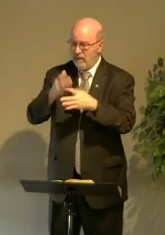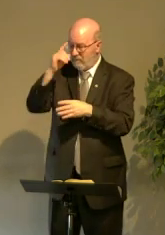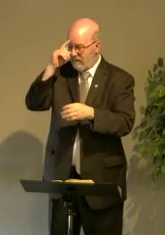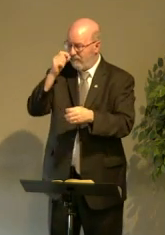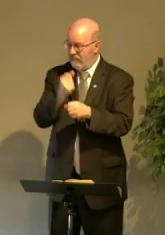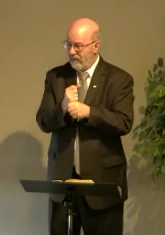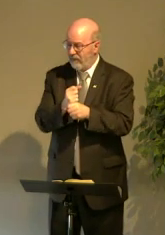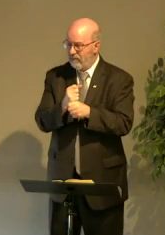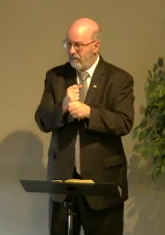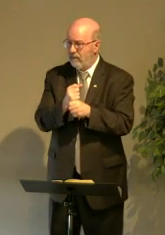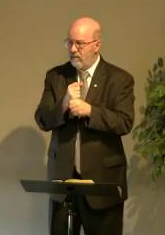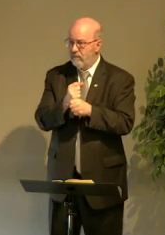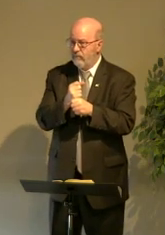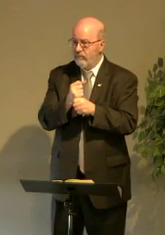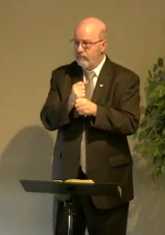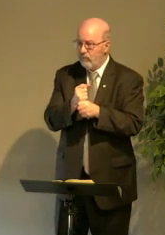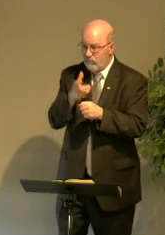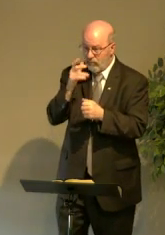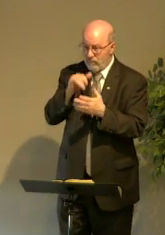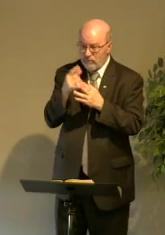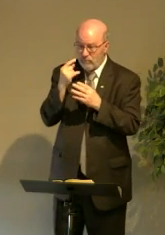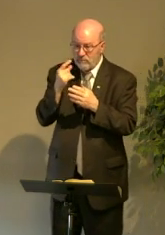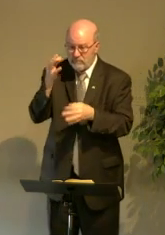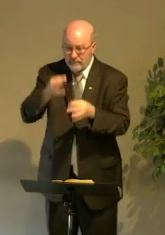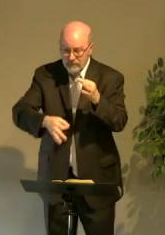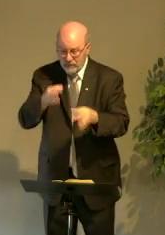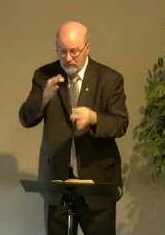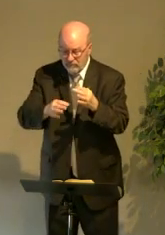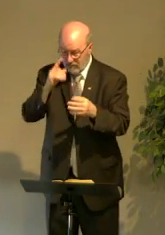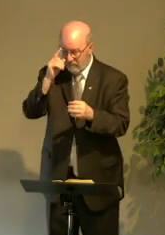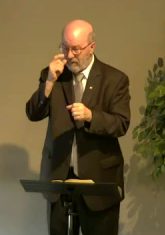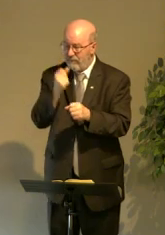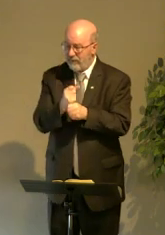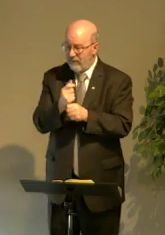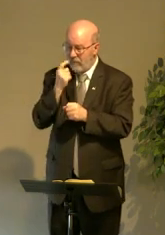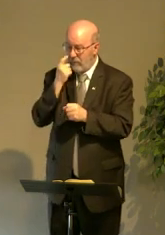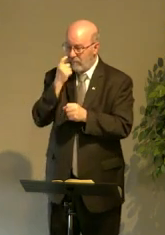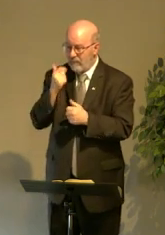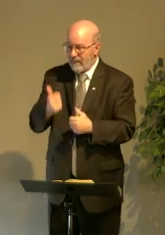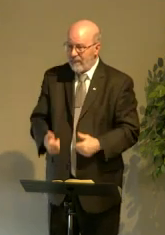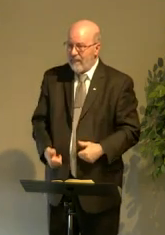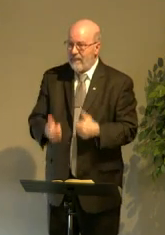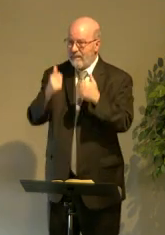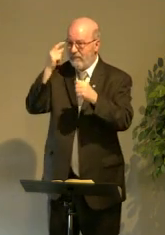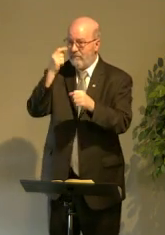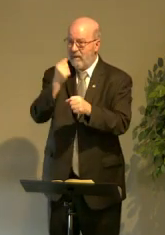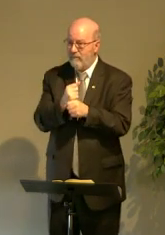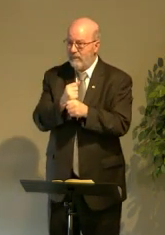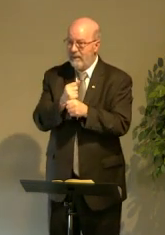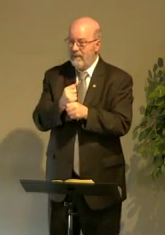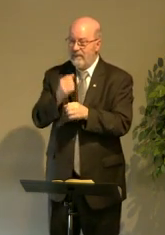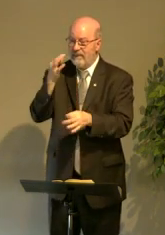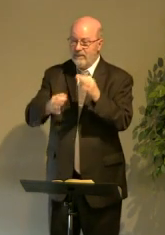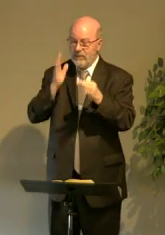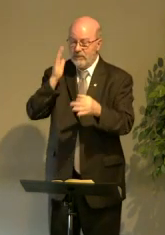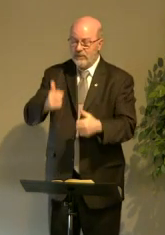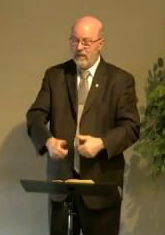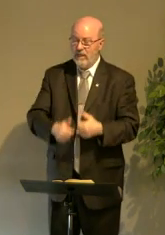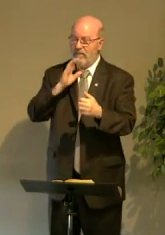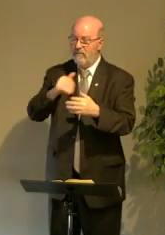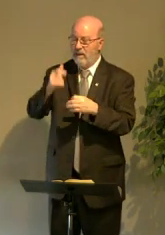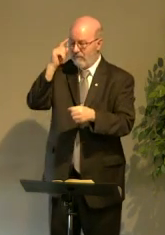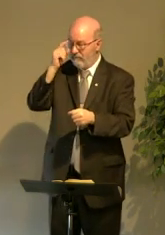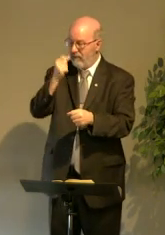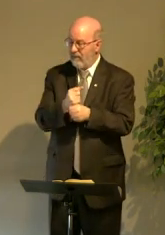faith." Haven't we heard about that recently, being justified by faith, living by faith? The just shall live